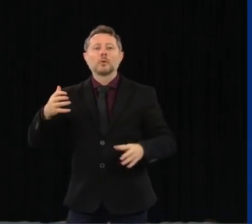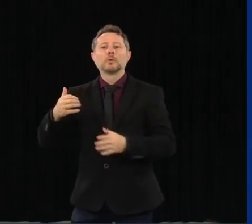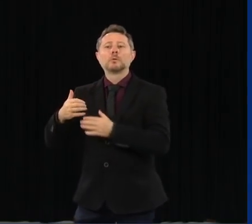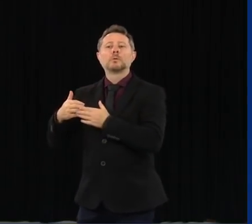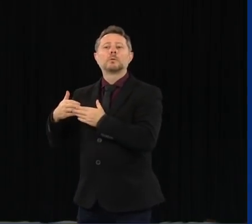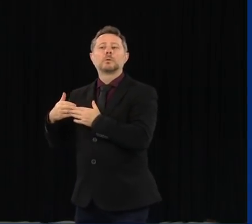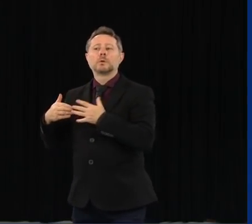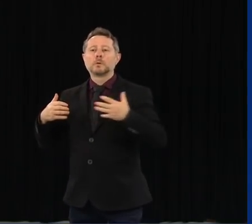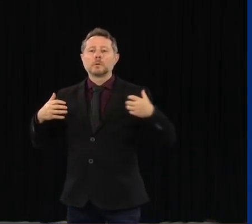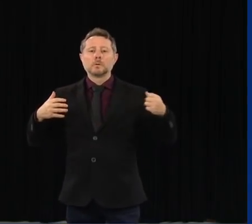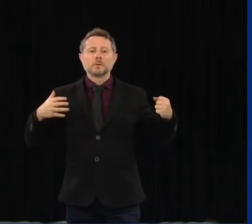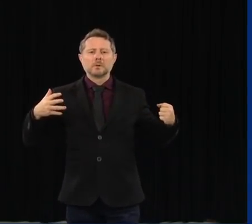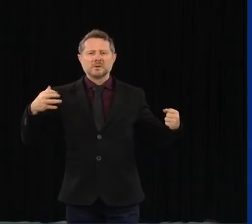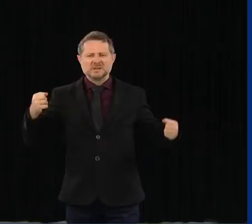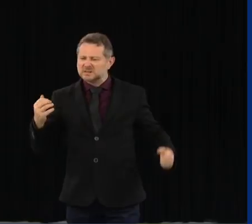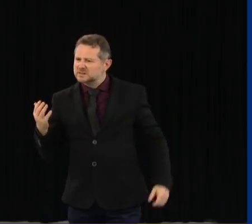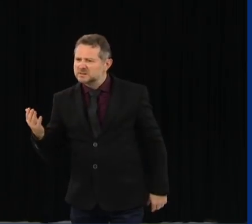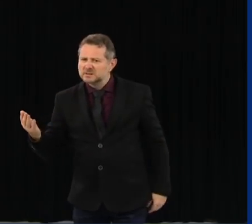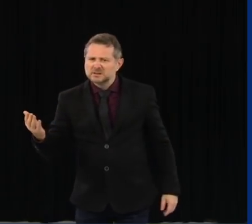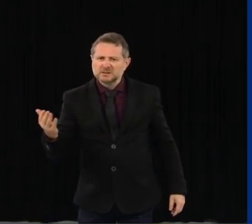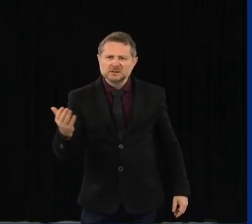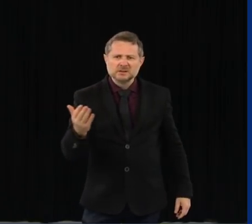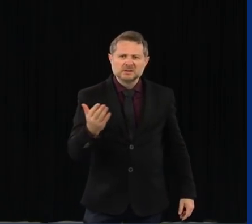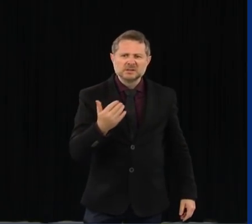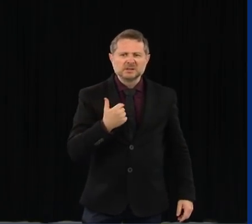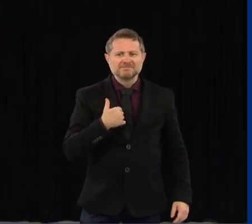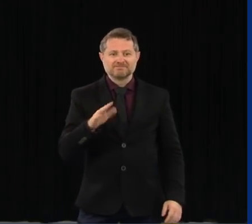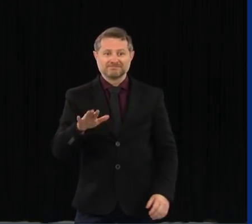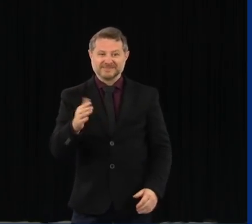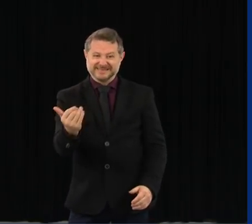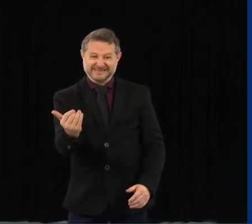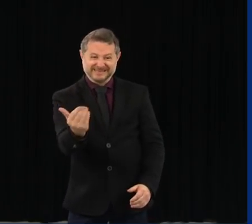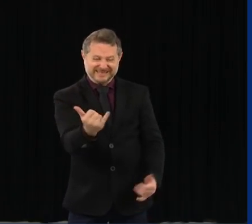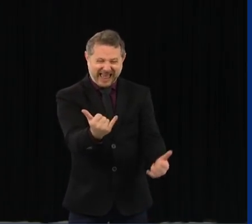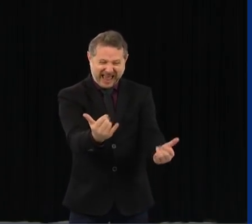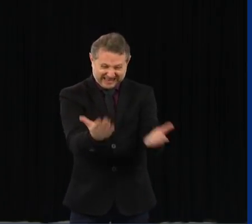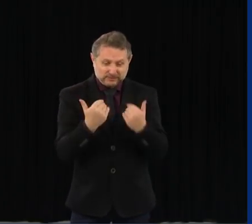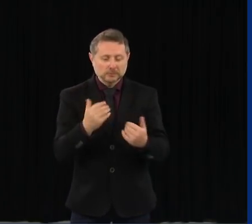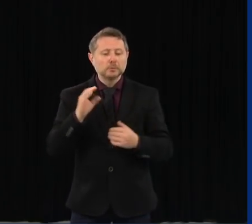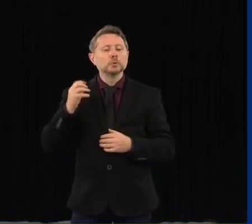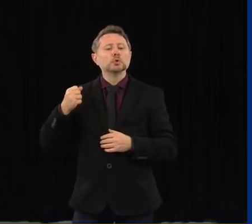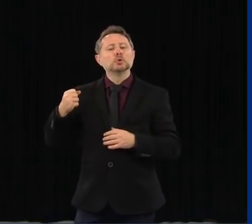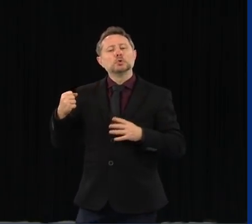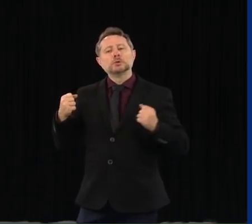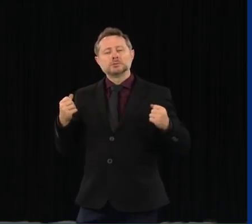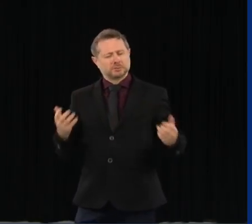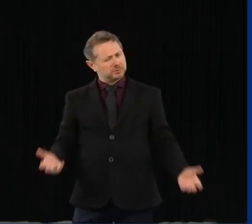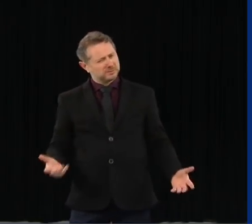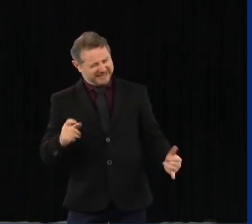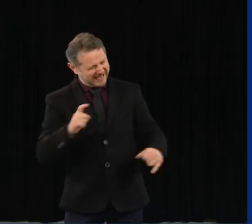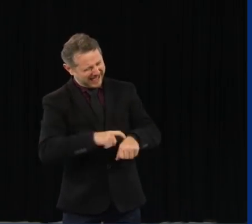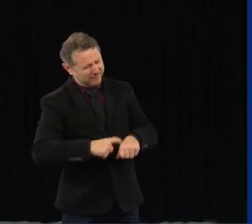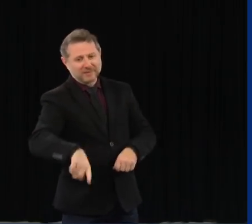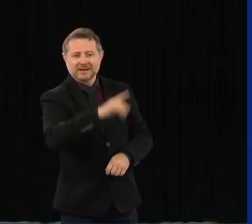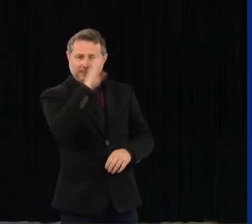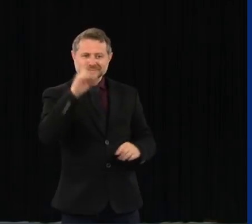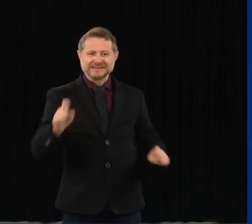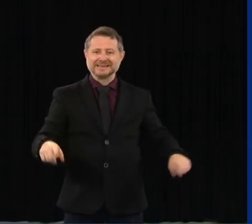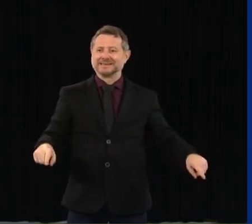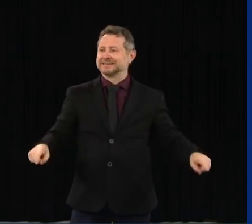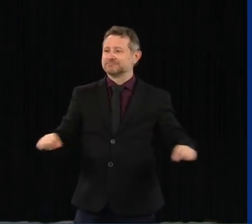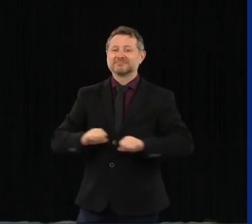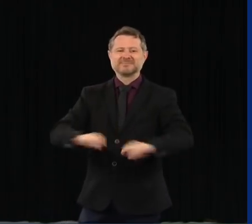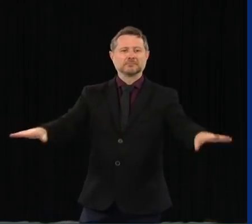that we're going to need to redeploy to the places and the hospitals where we need them. I had a conversation